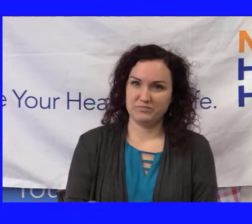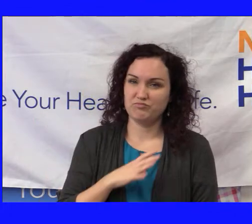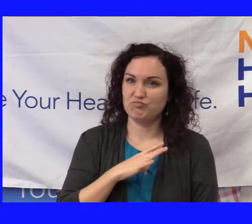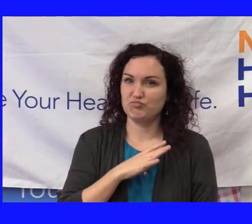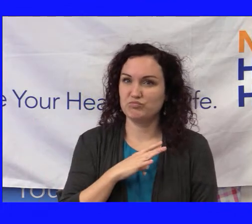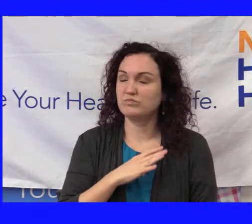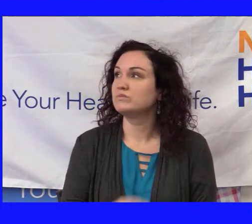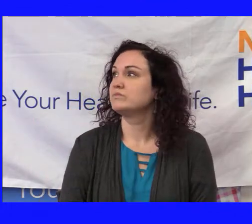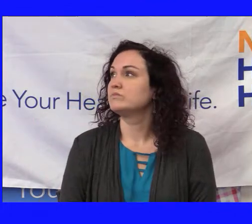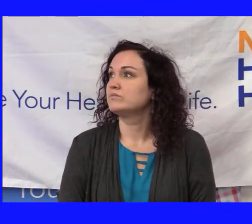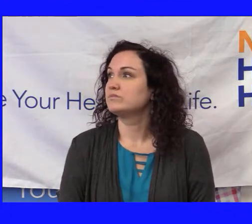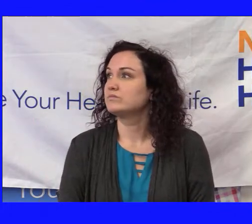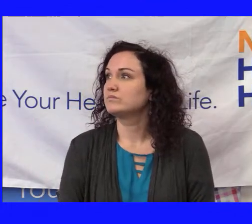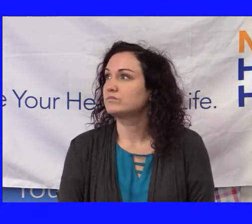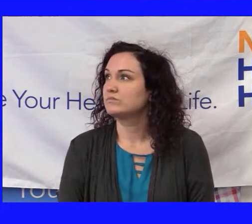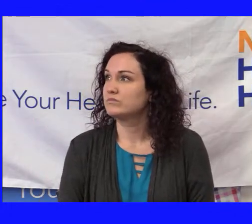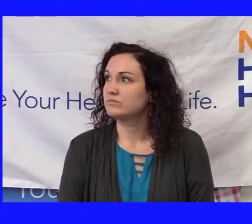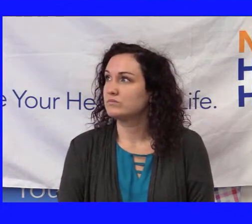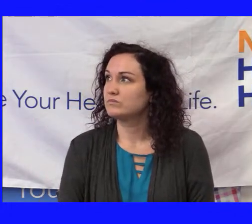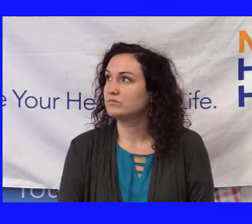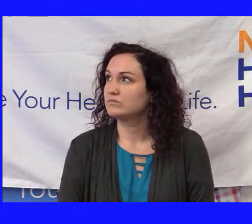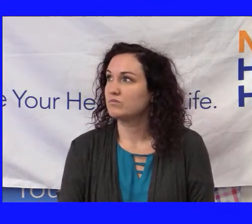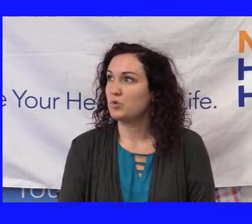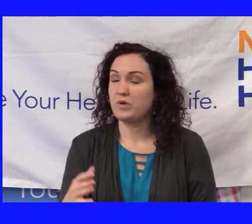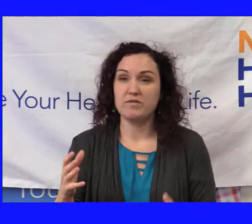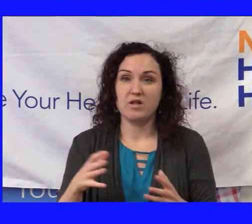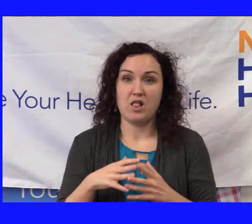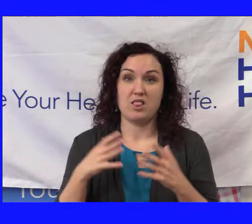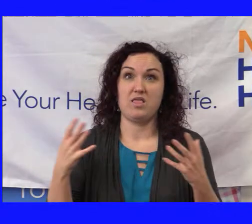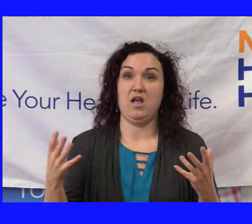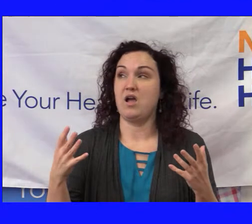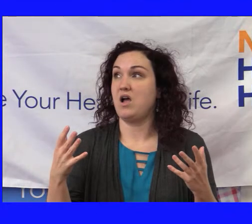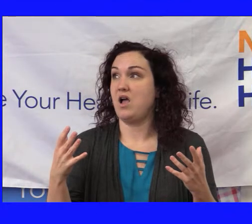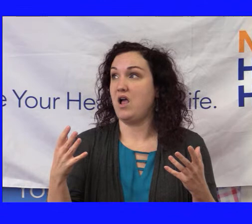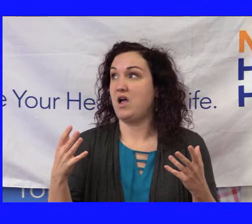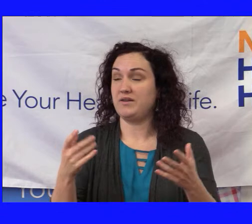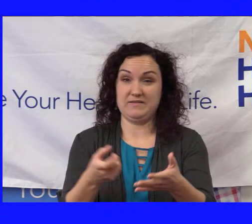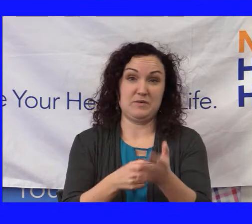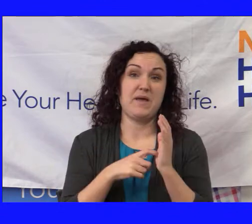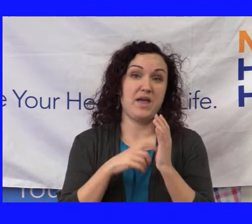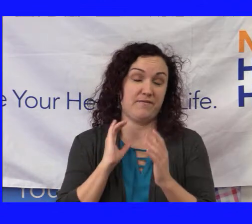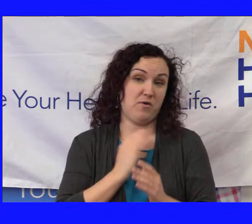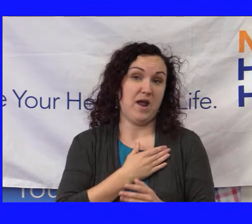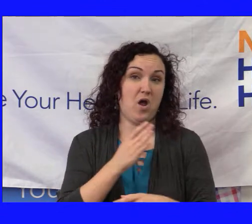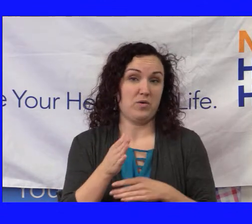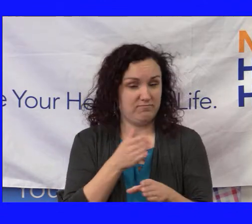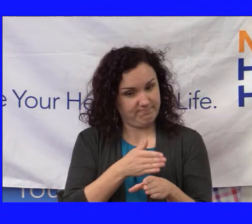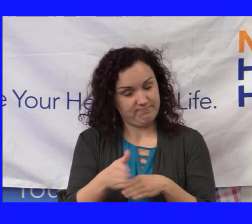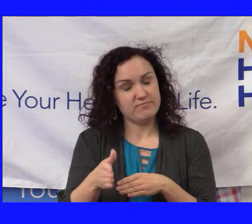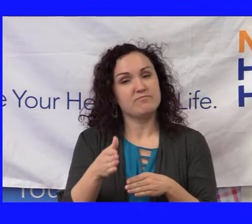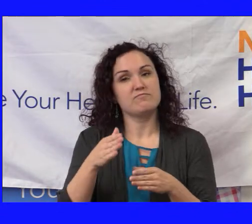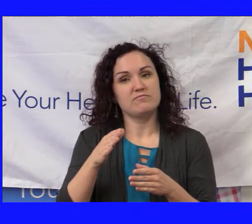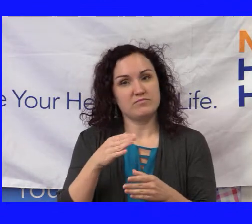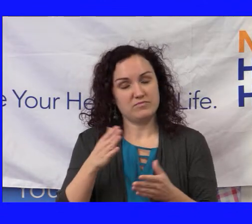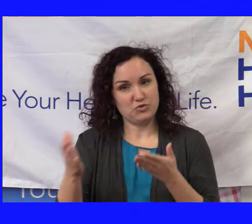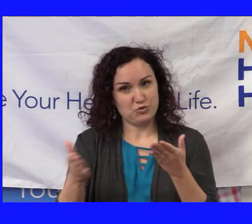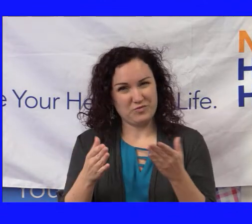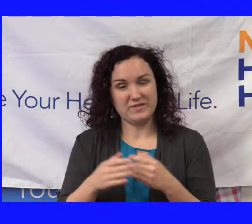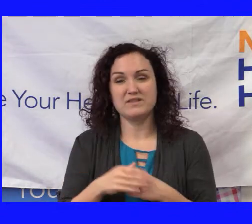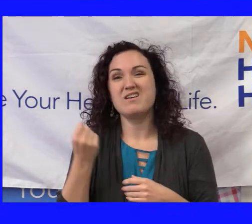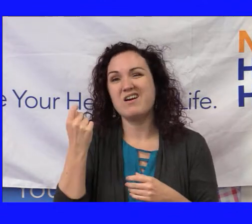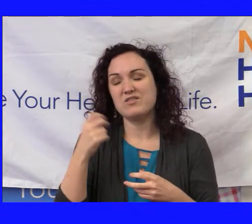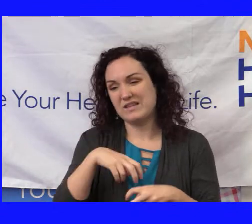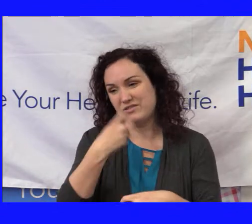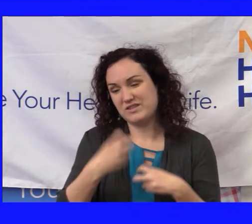it. So we have tremendous demand for our services. It is very difficult to accommodate